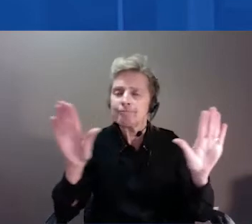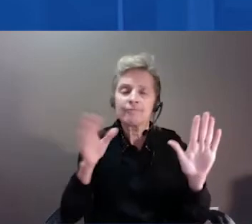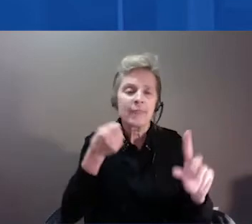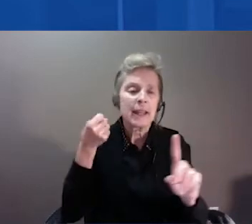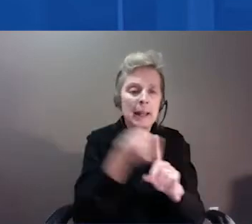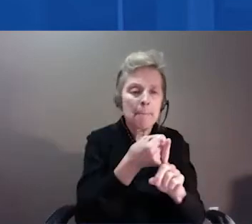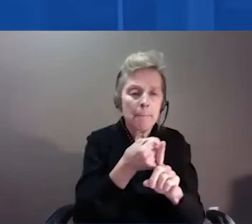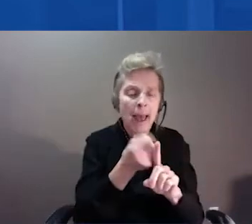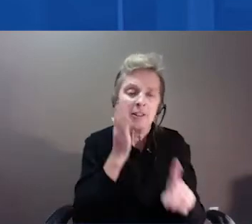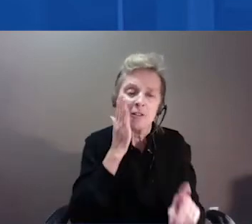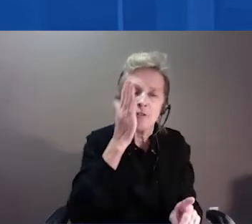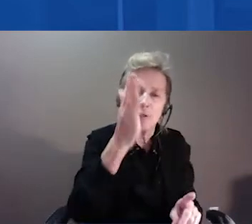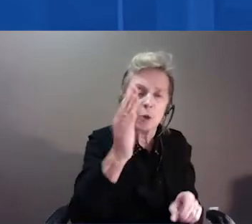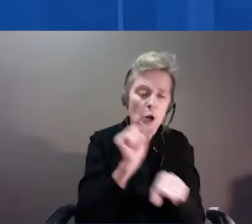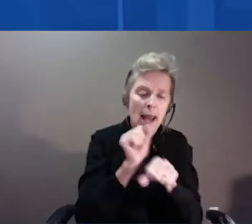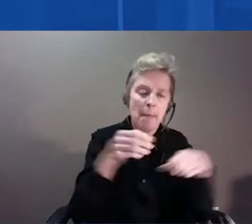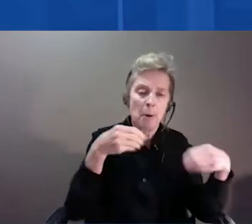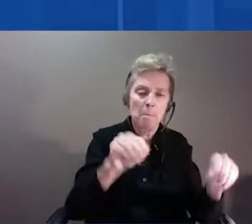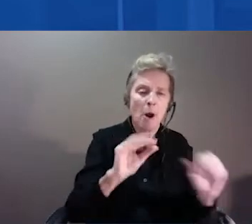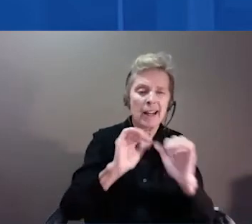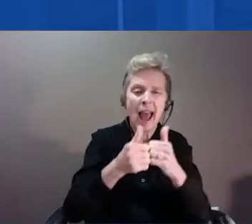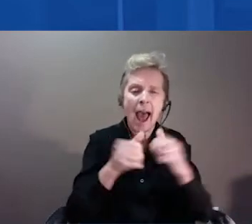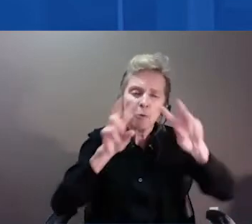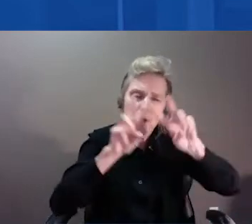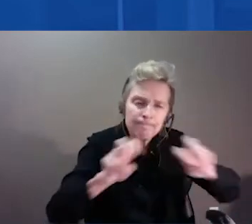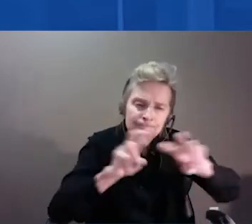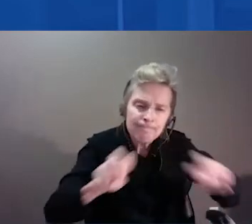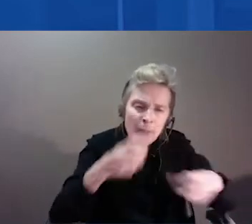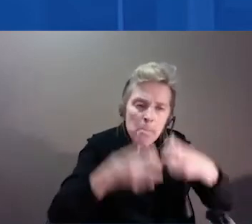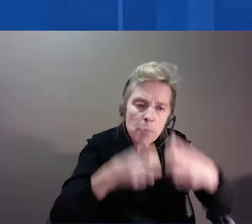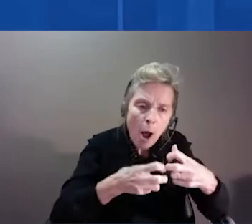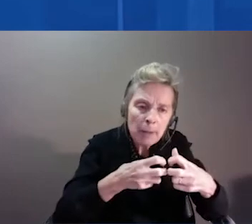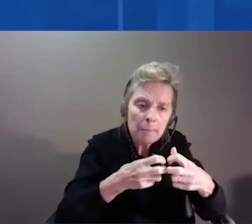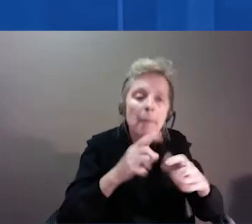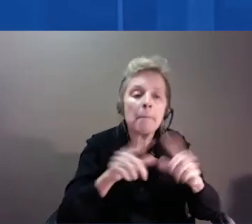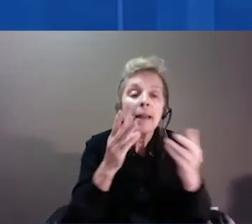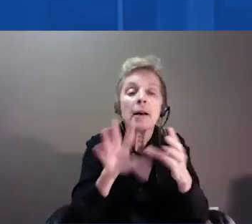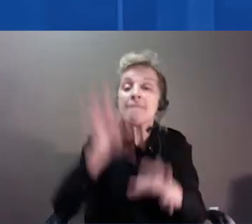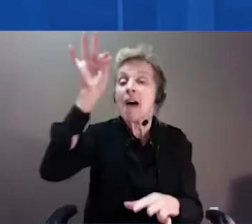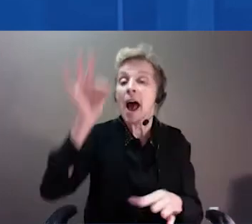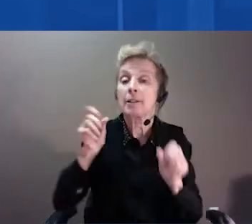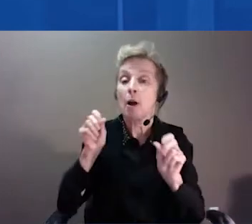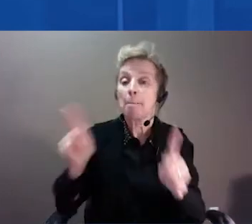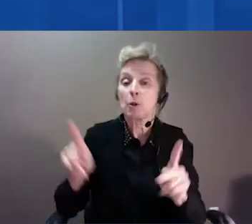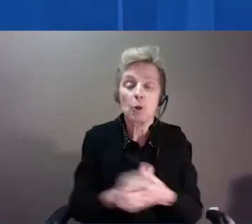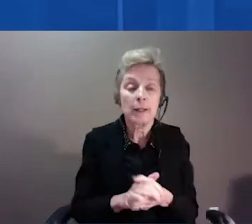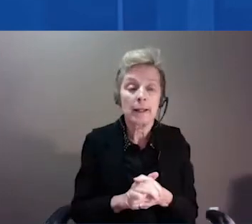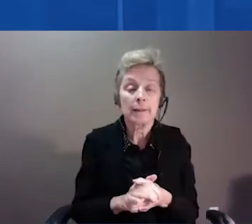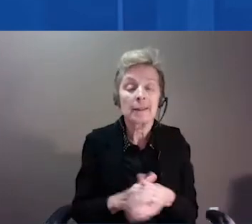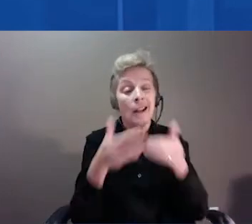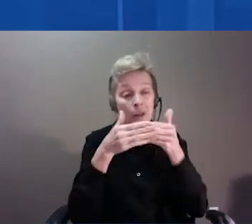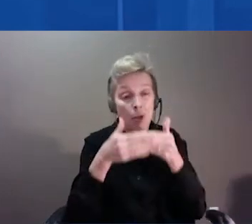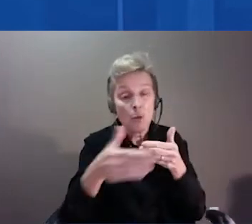market in the future and how to tackle the problems and benefit from the opportunities. I'm going to spend the rest of this